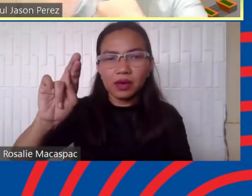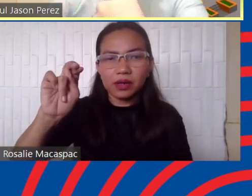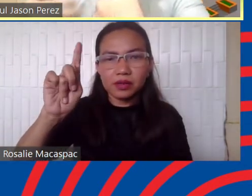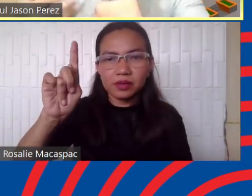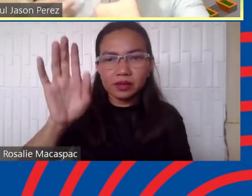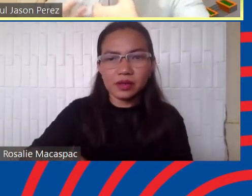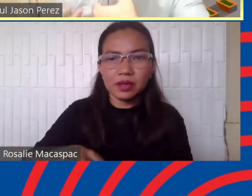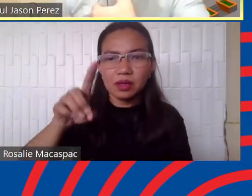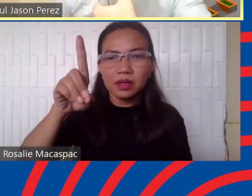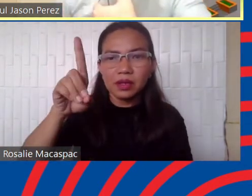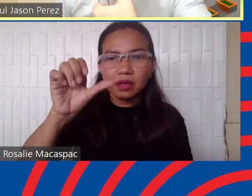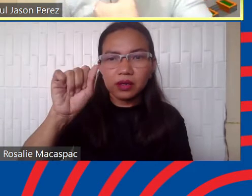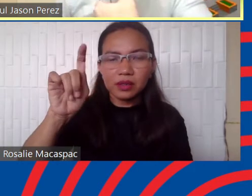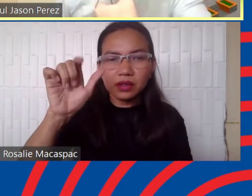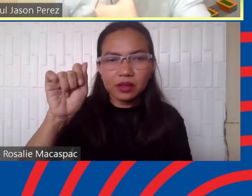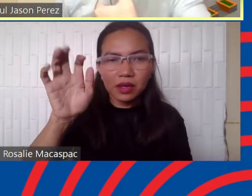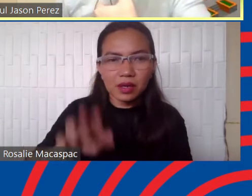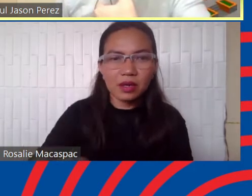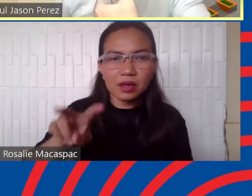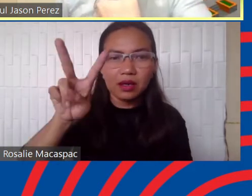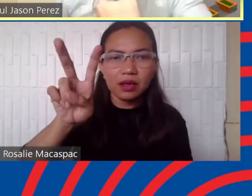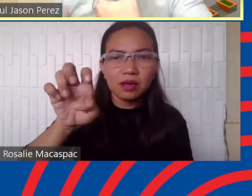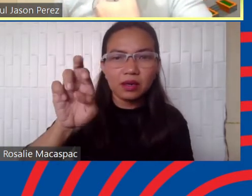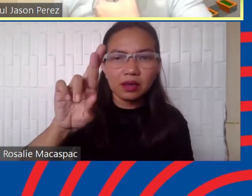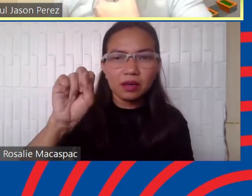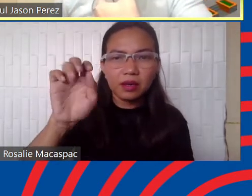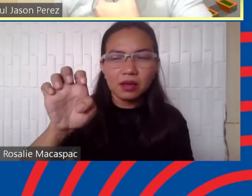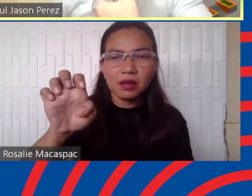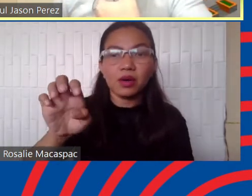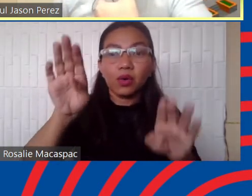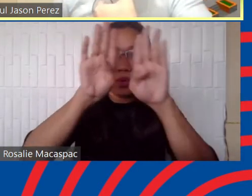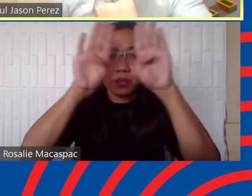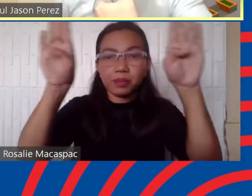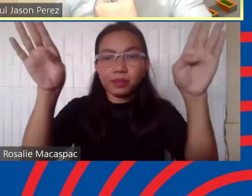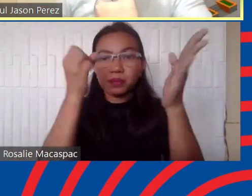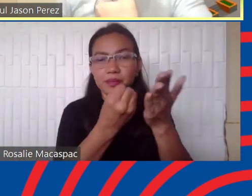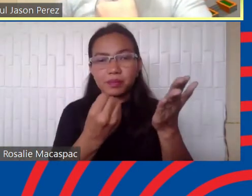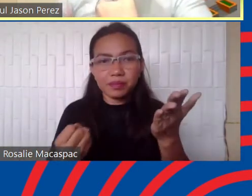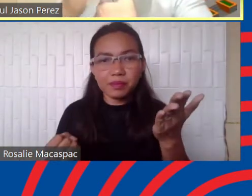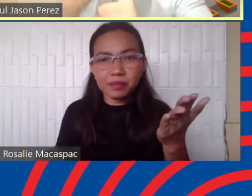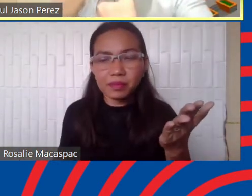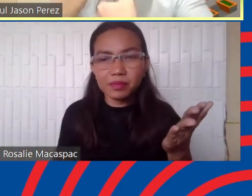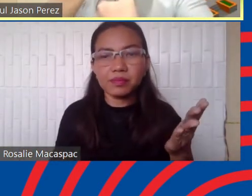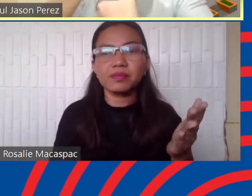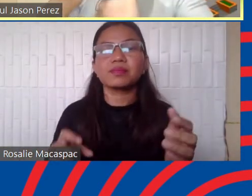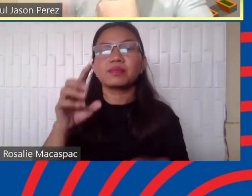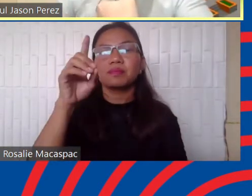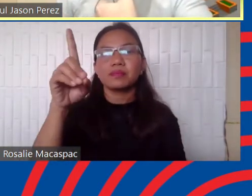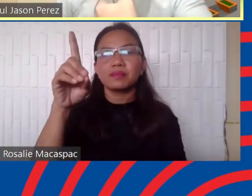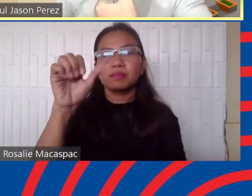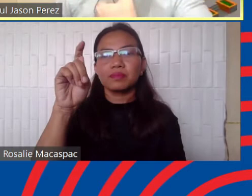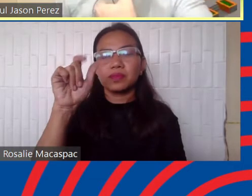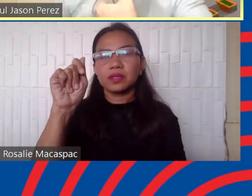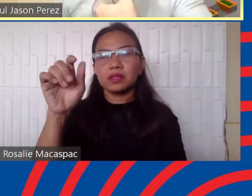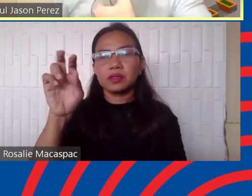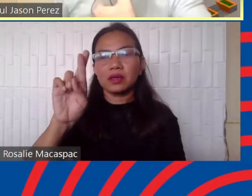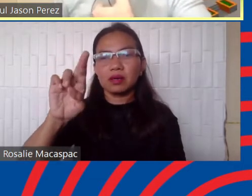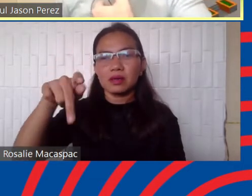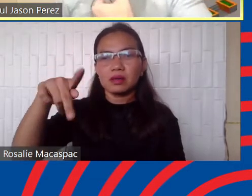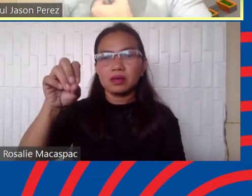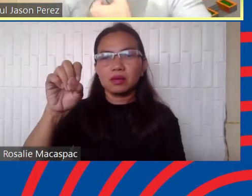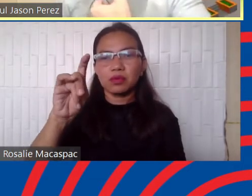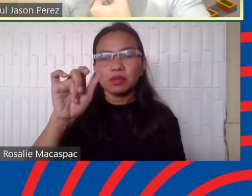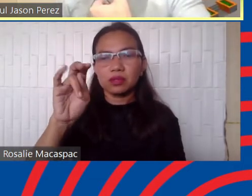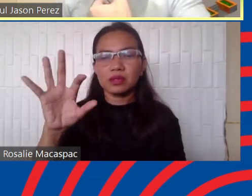and Dataverse is a open source data repository, and they partner